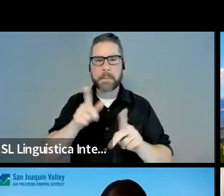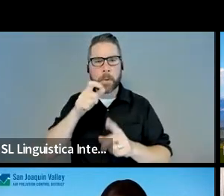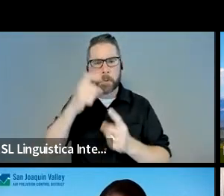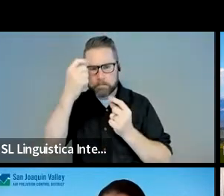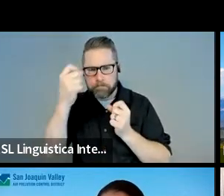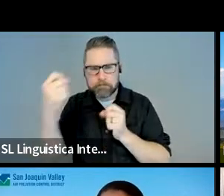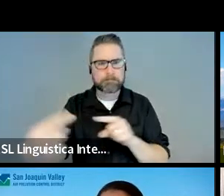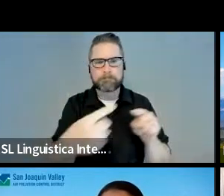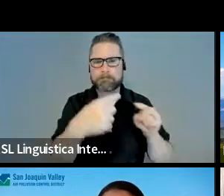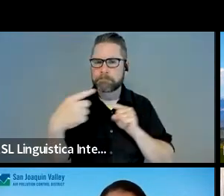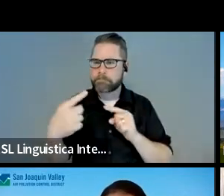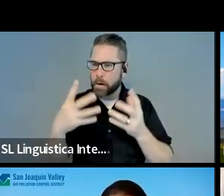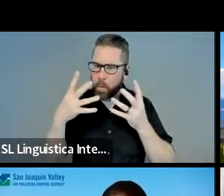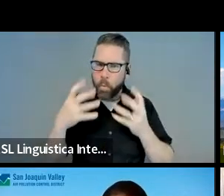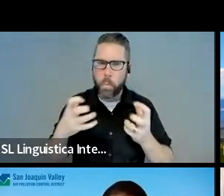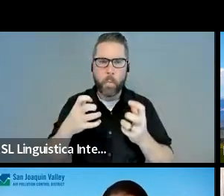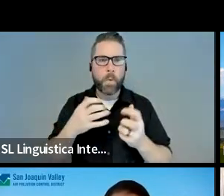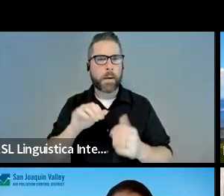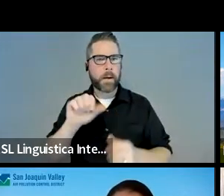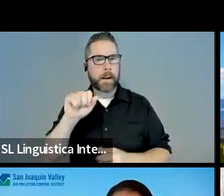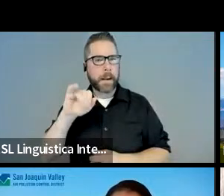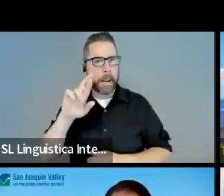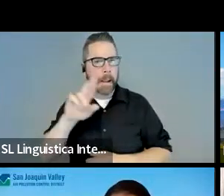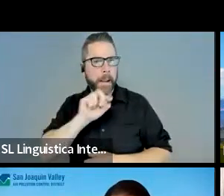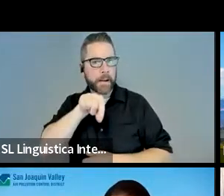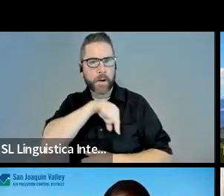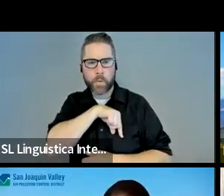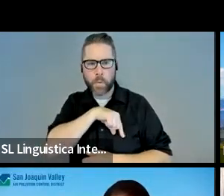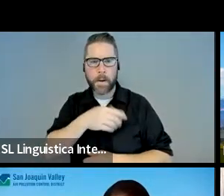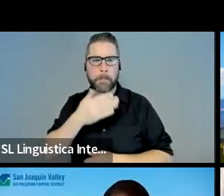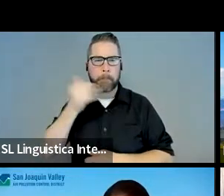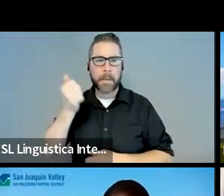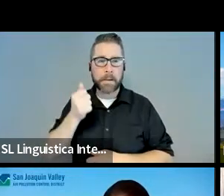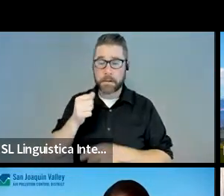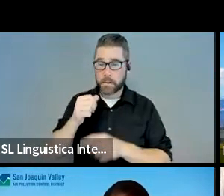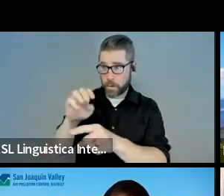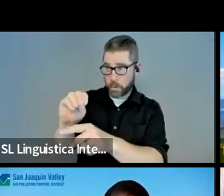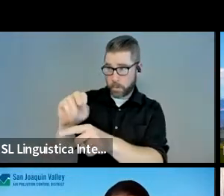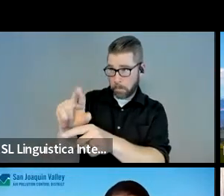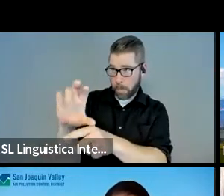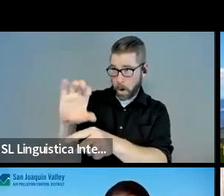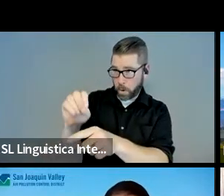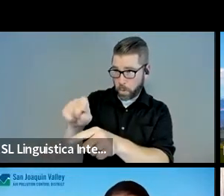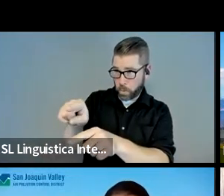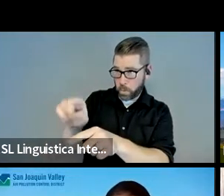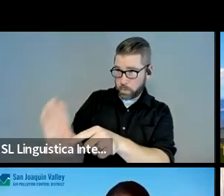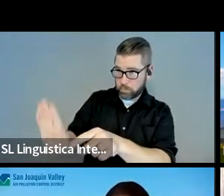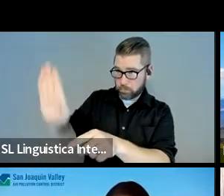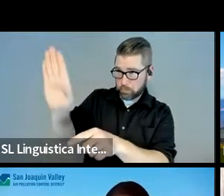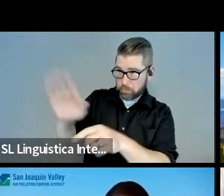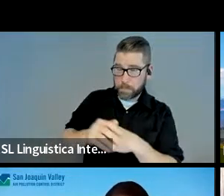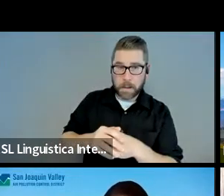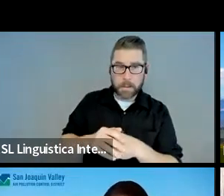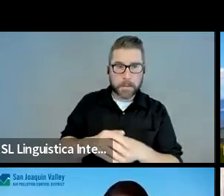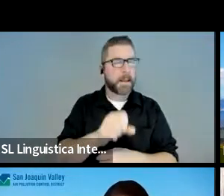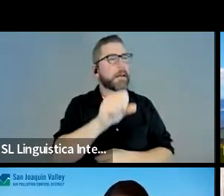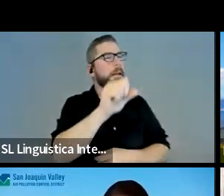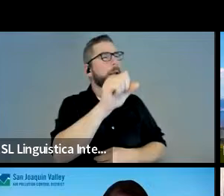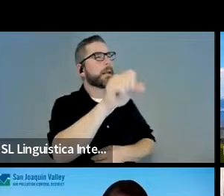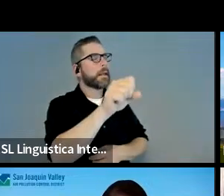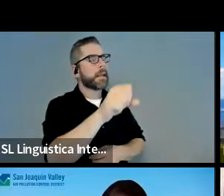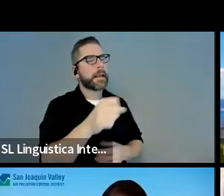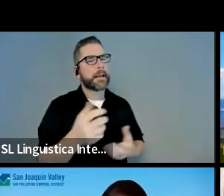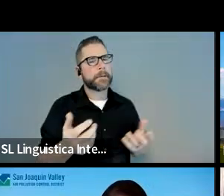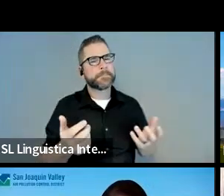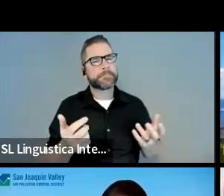air quality. I do see, Margot, you have your hand raised. Yeah, I just wanted